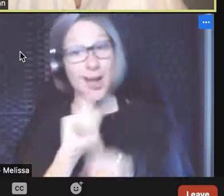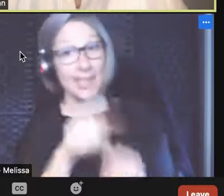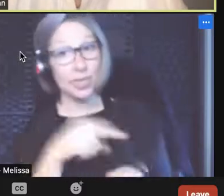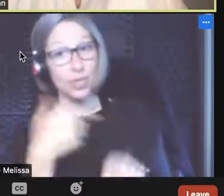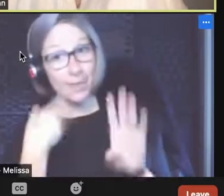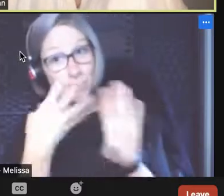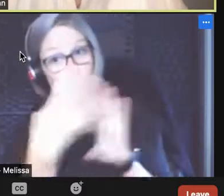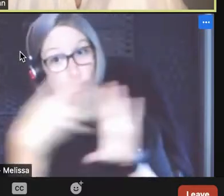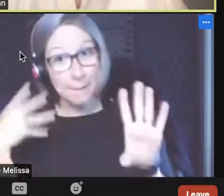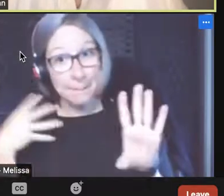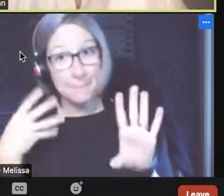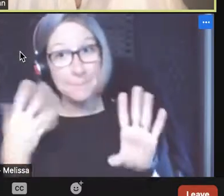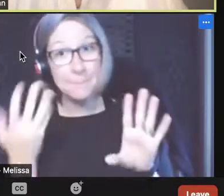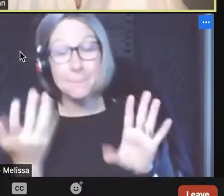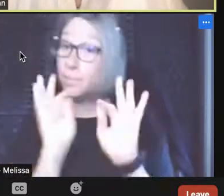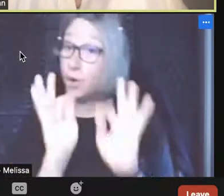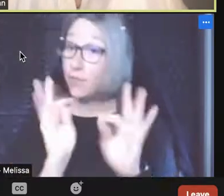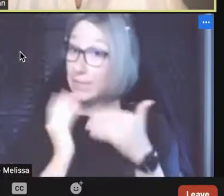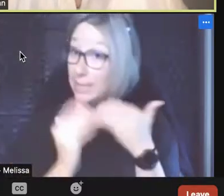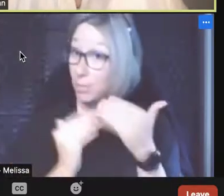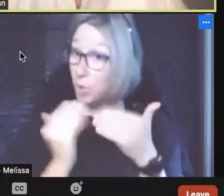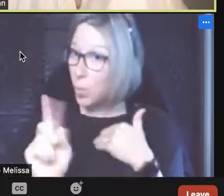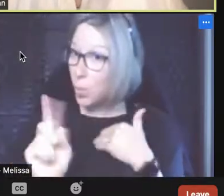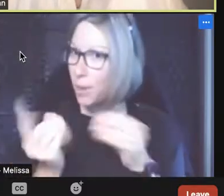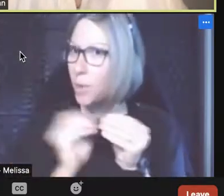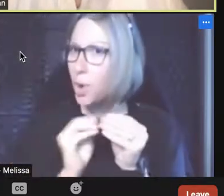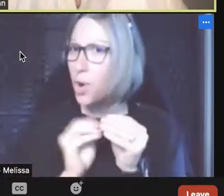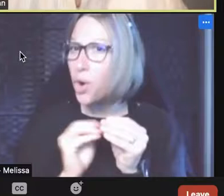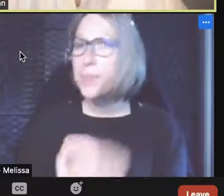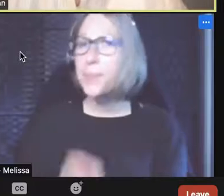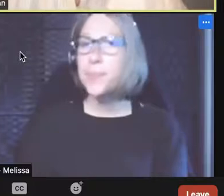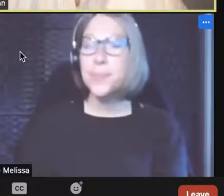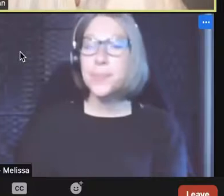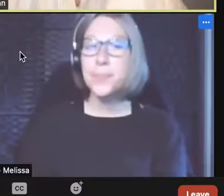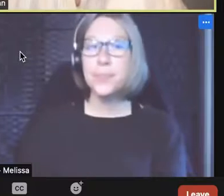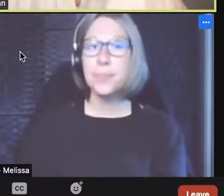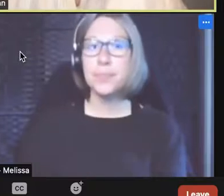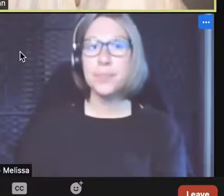perfect. Keep going. Just wear some more.